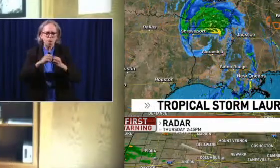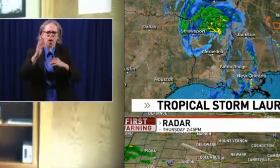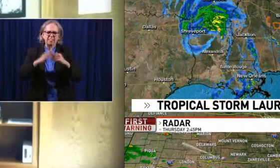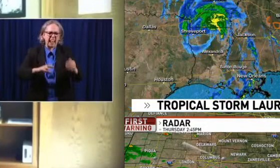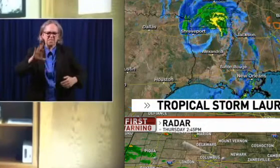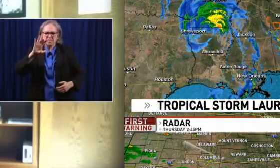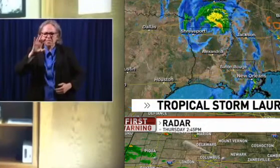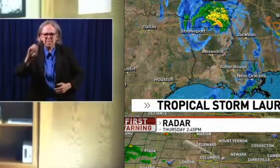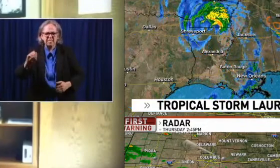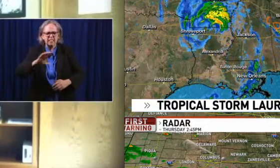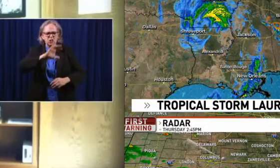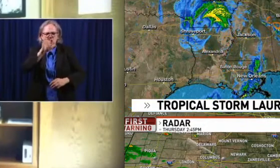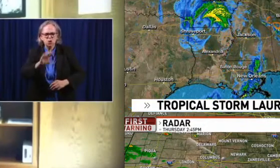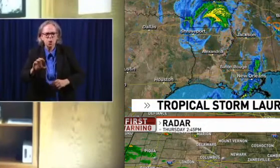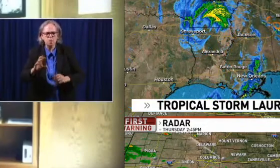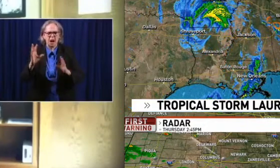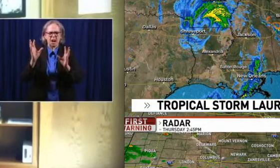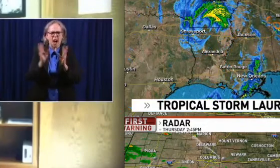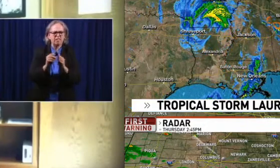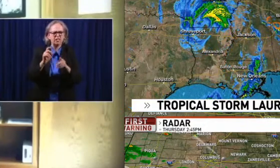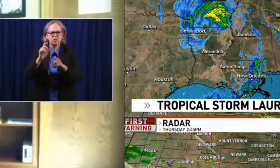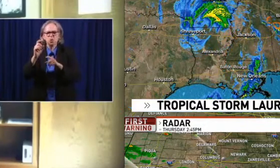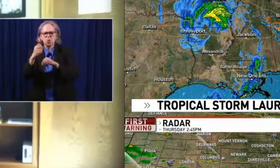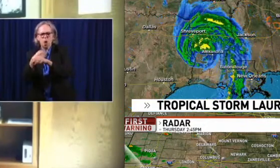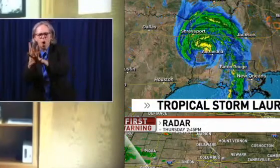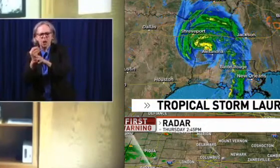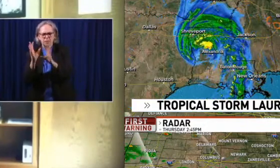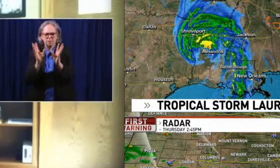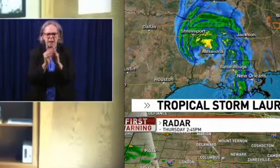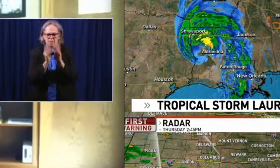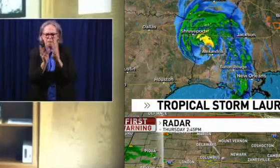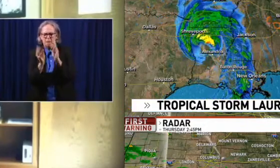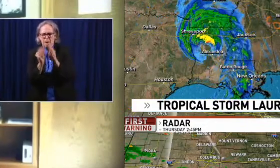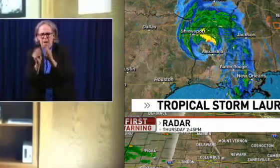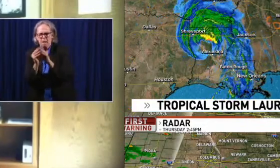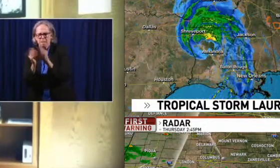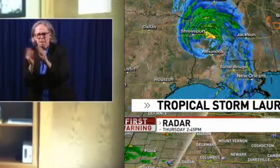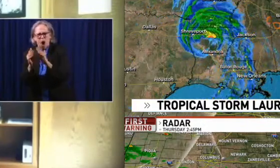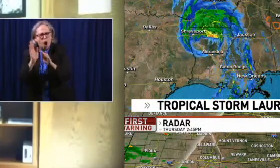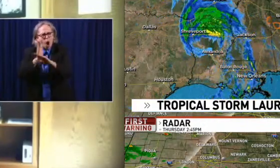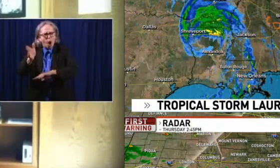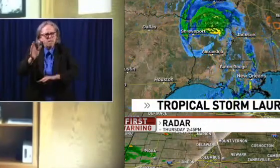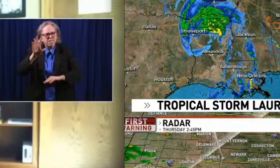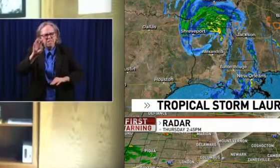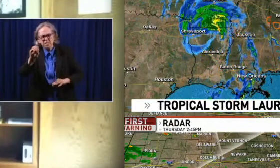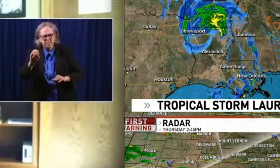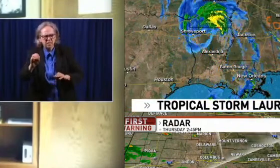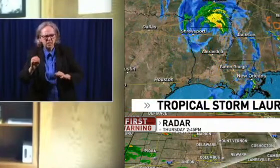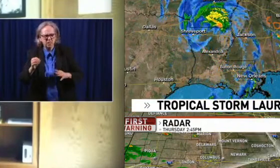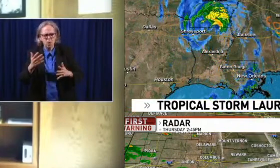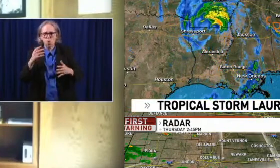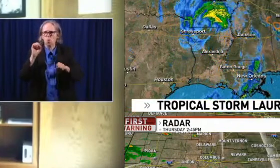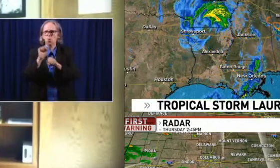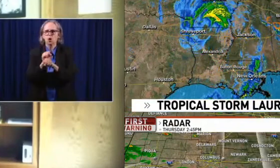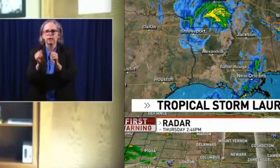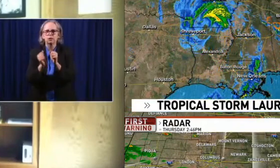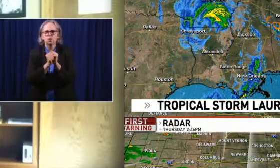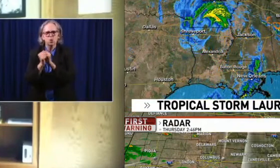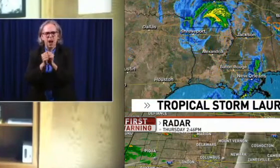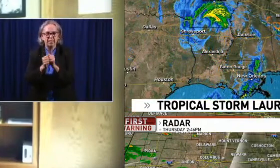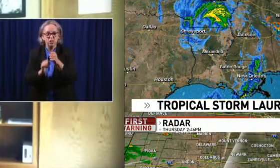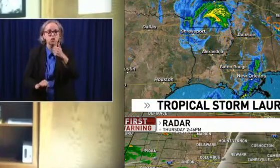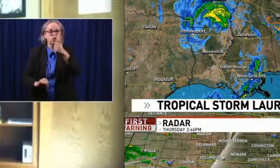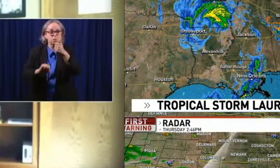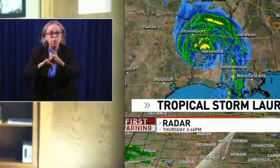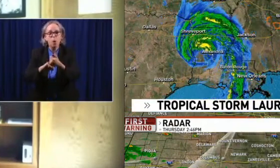WebExes, whatever it happens to be, ever since the beginning of time, making sure we were working together, helping one another, learning from